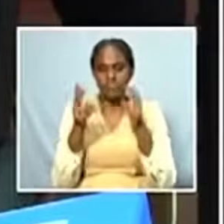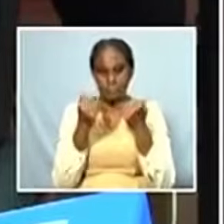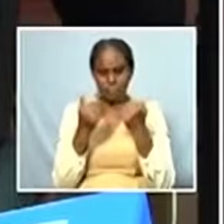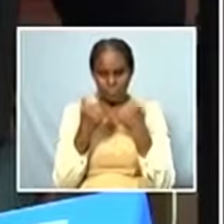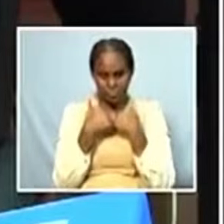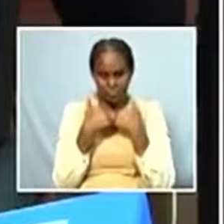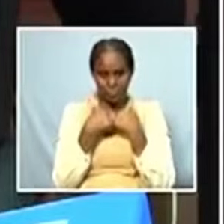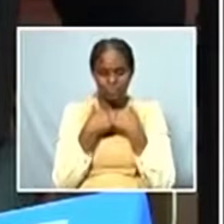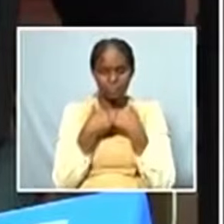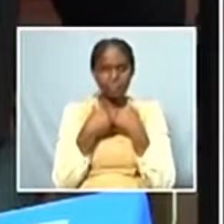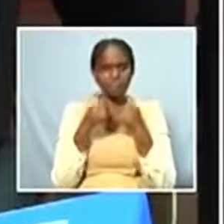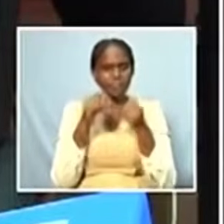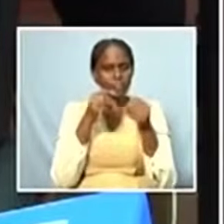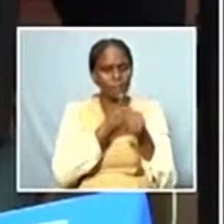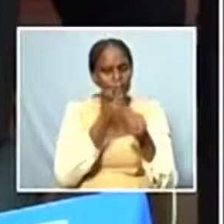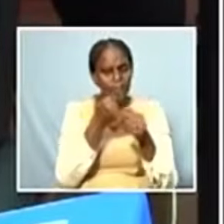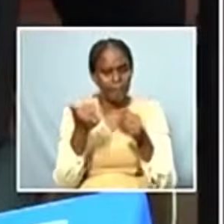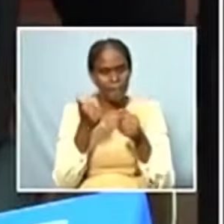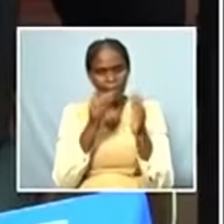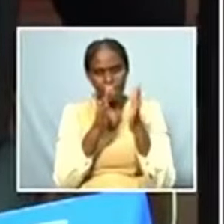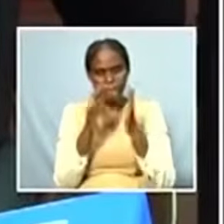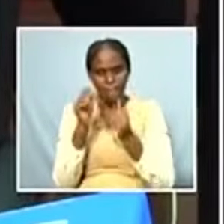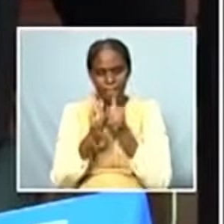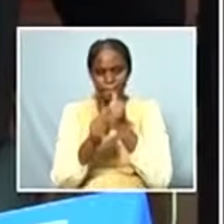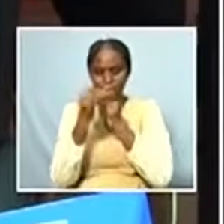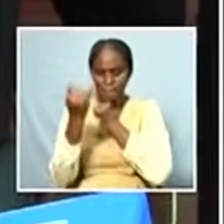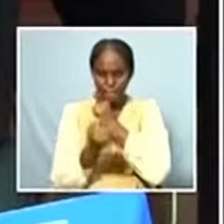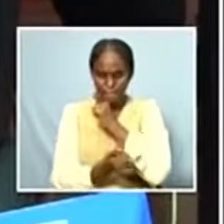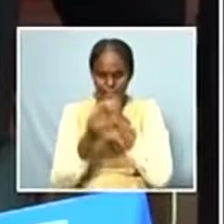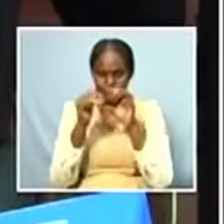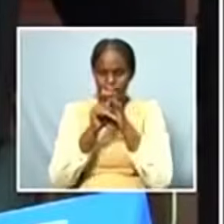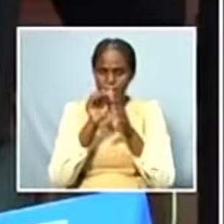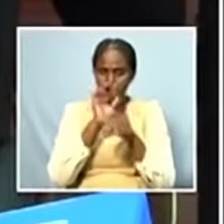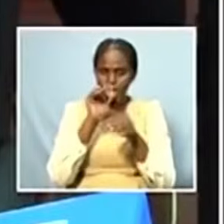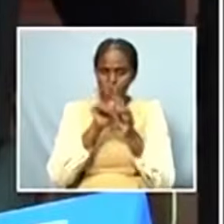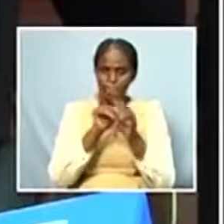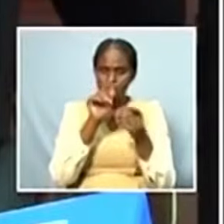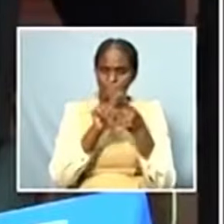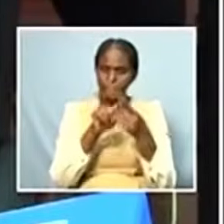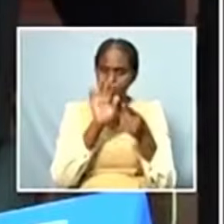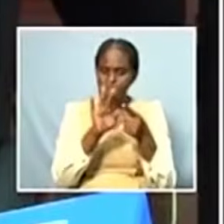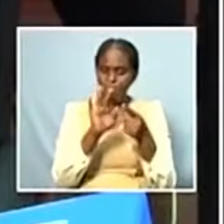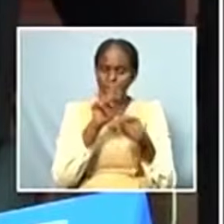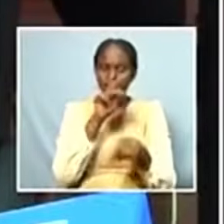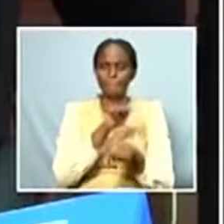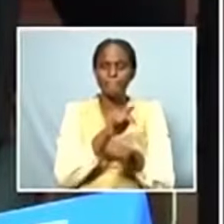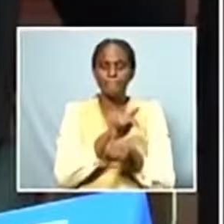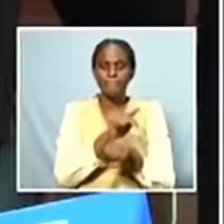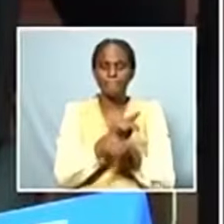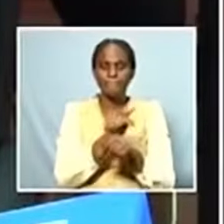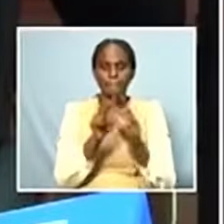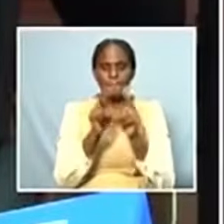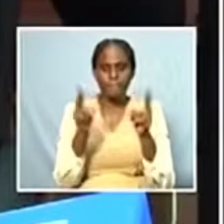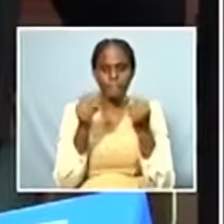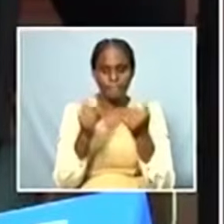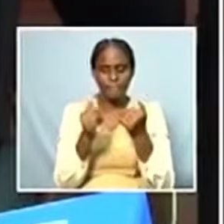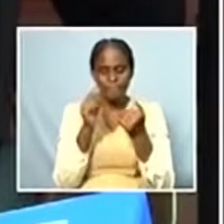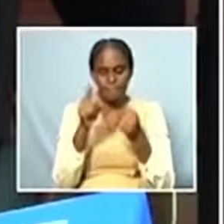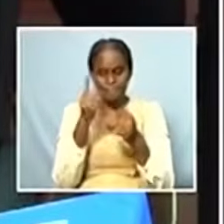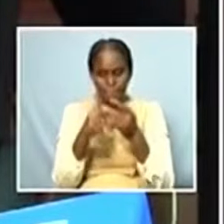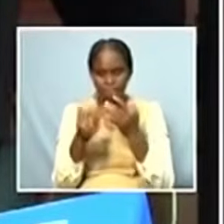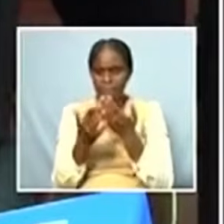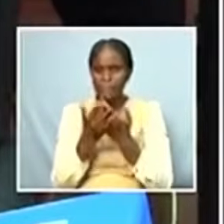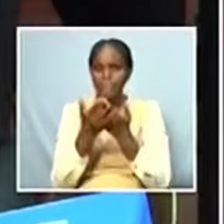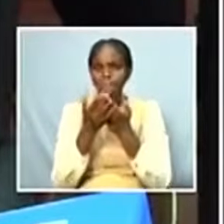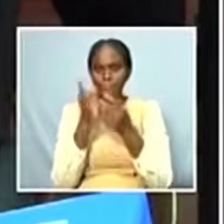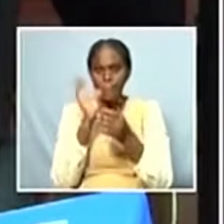was an extra scope that was introduced into the project. So that one was